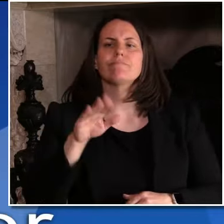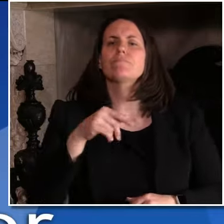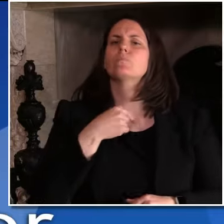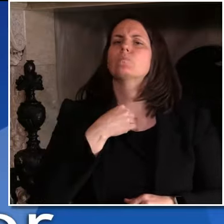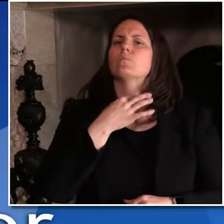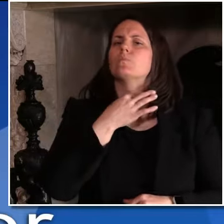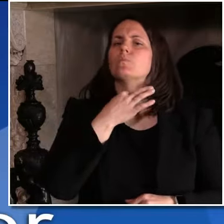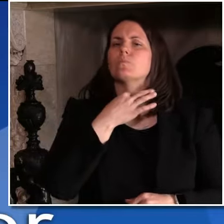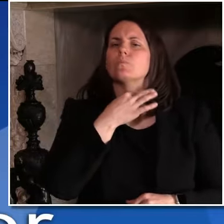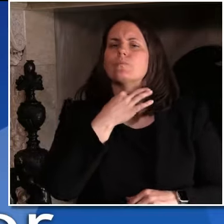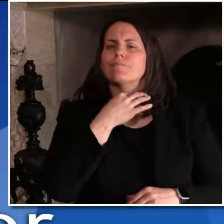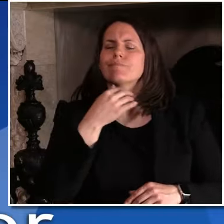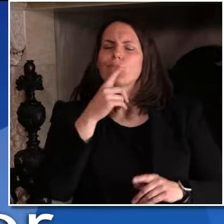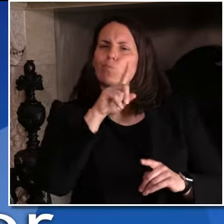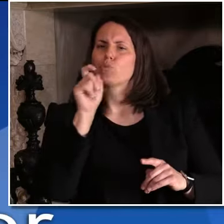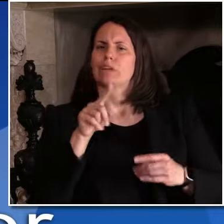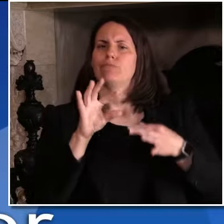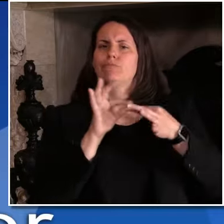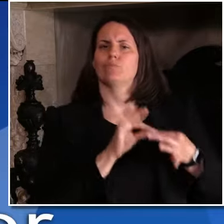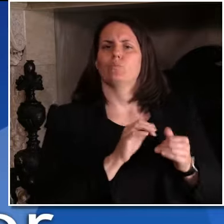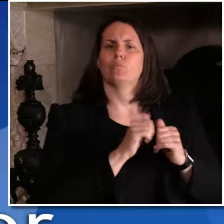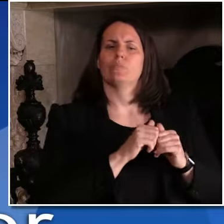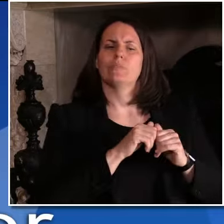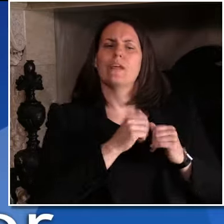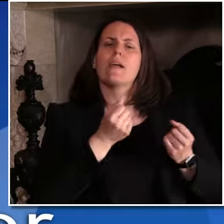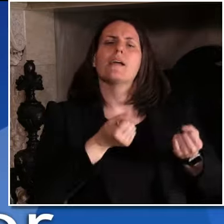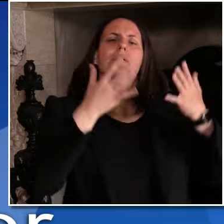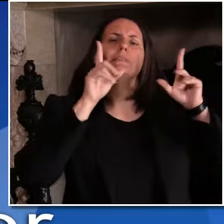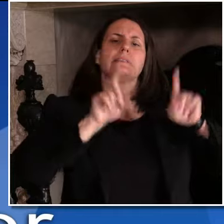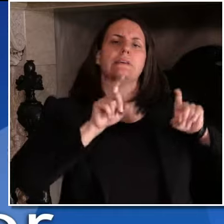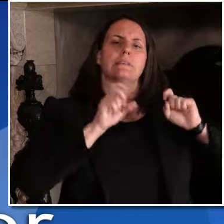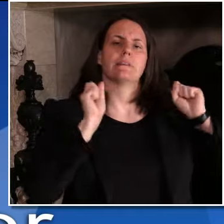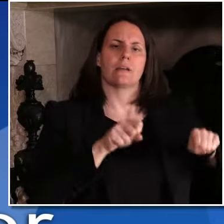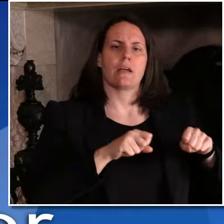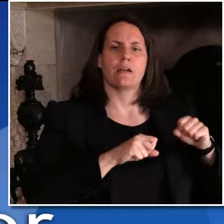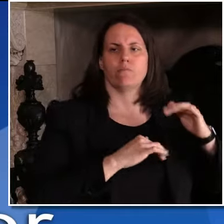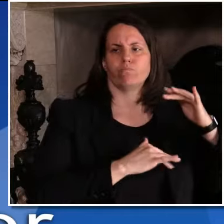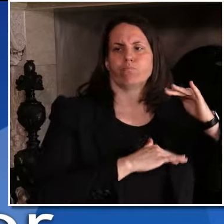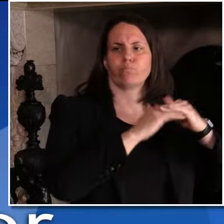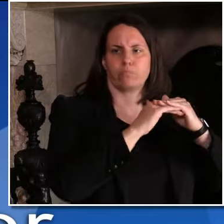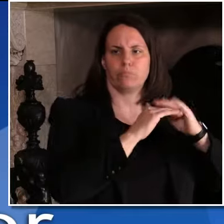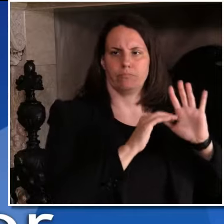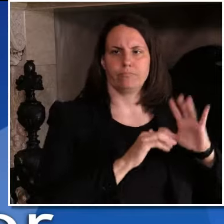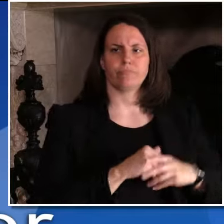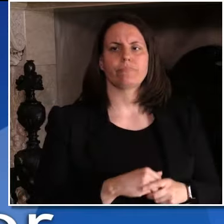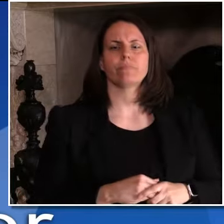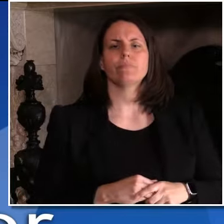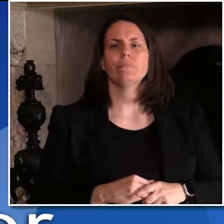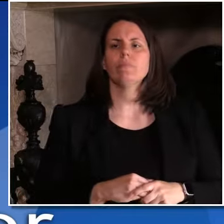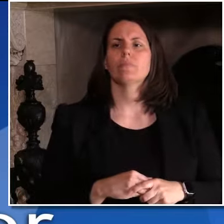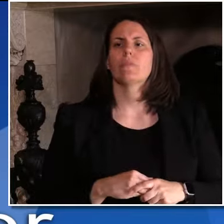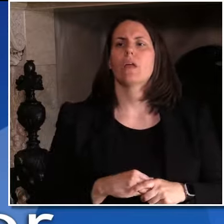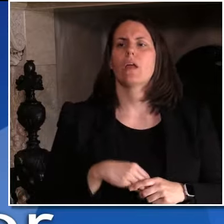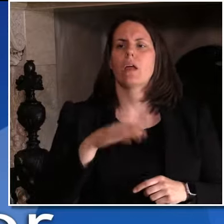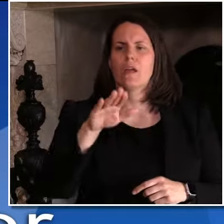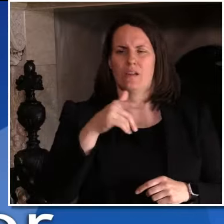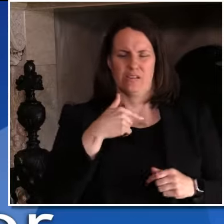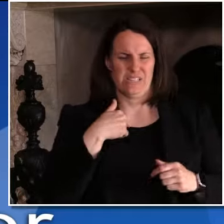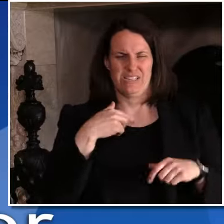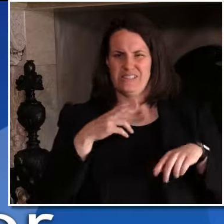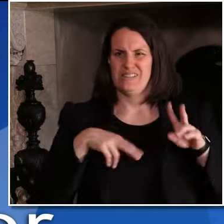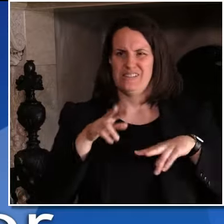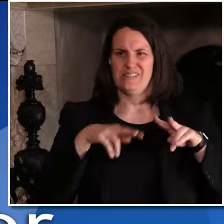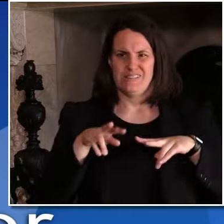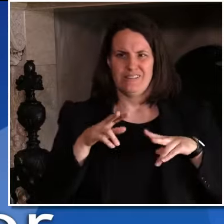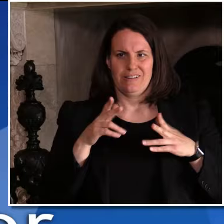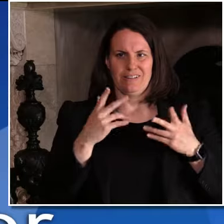testing capacity. I know that obviously it's been a challenge to ramp up testing. Do you have any sort of projections on when You guys, can you